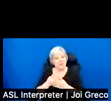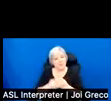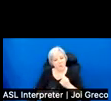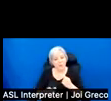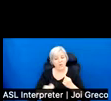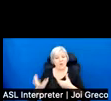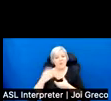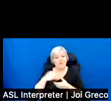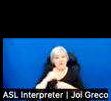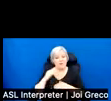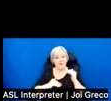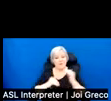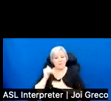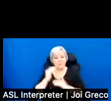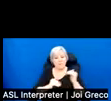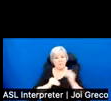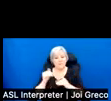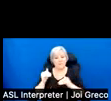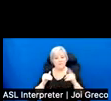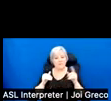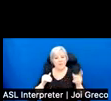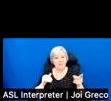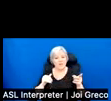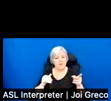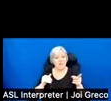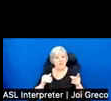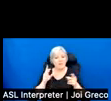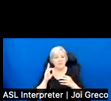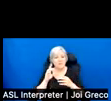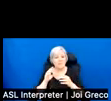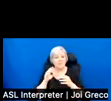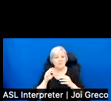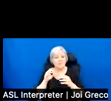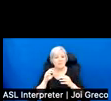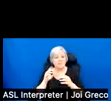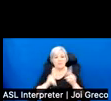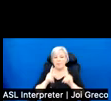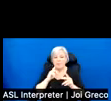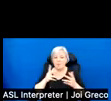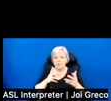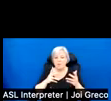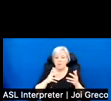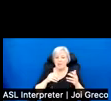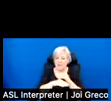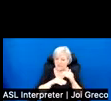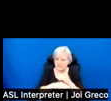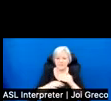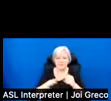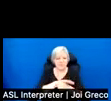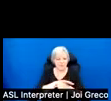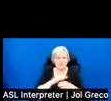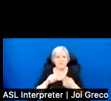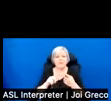and providing access to assistive technology. And people with disabilities often report challenges in accessing